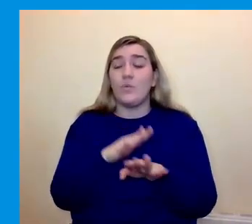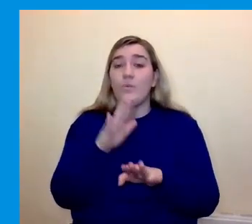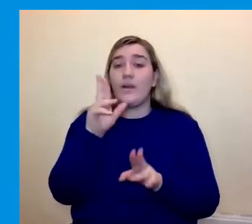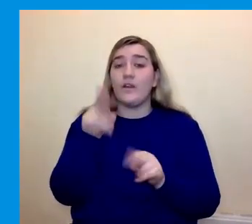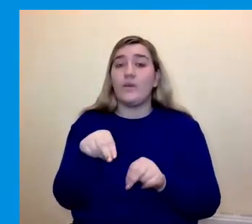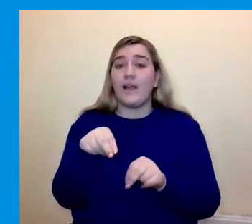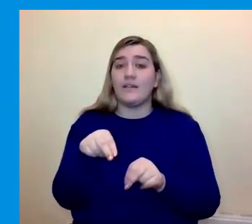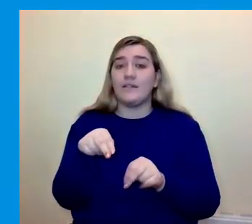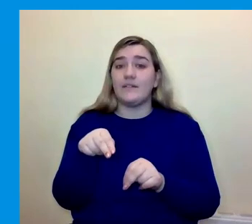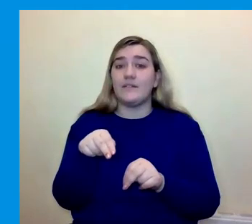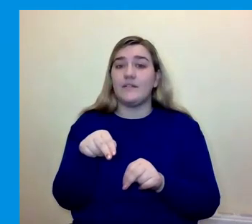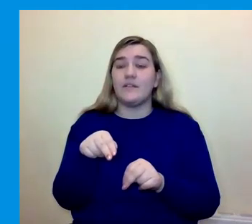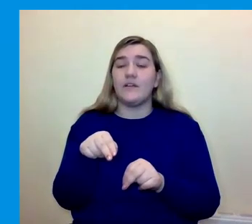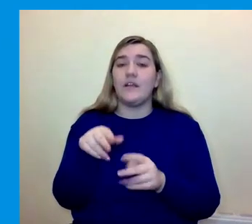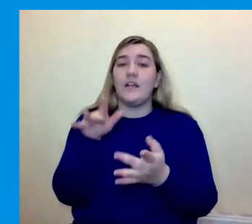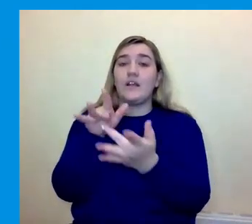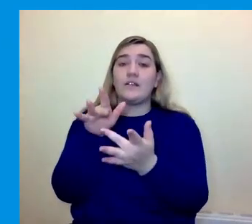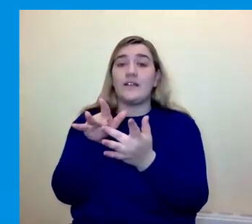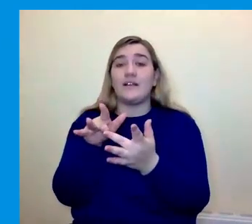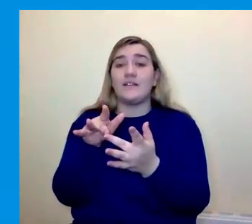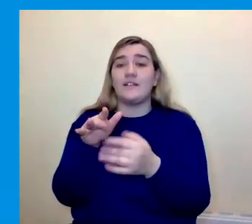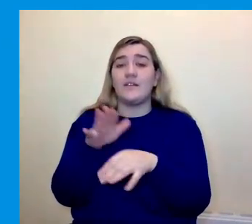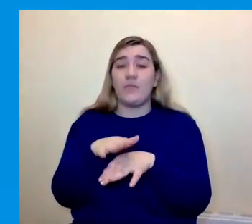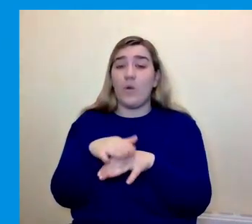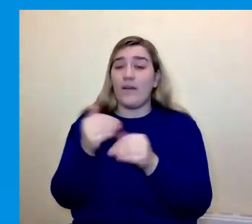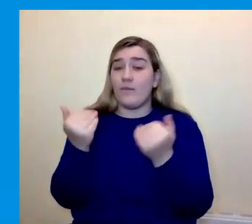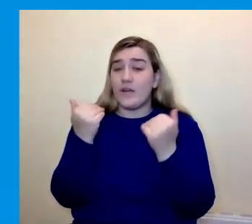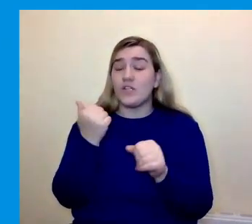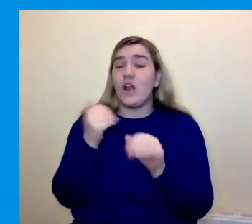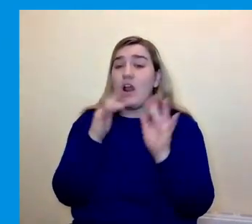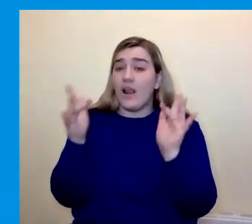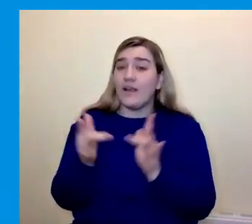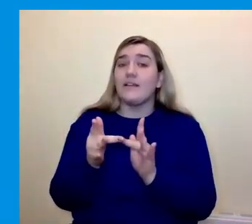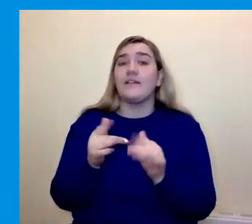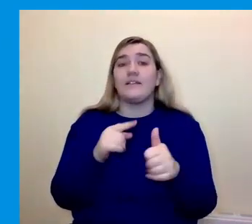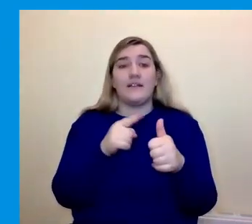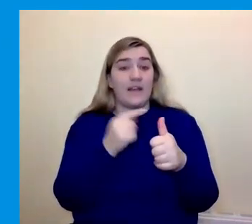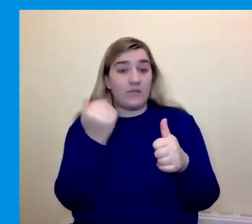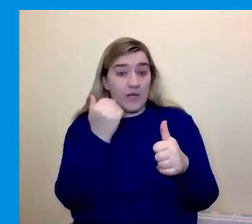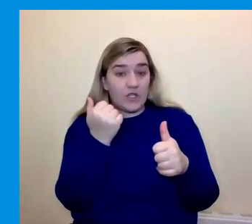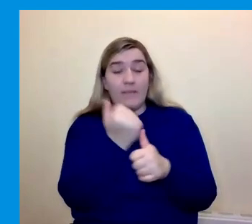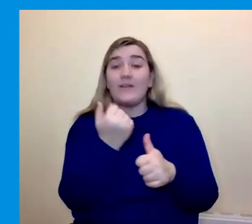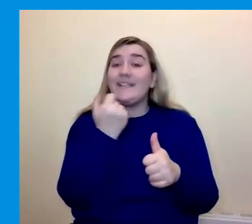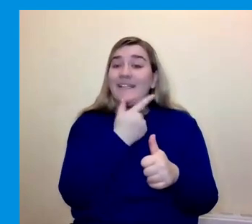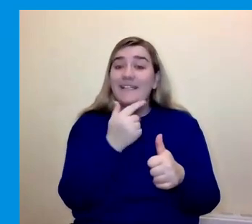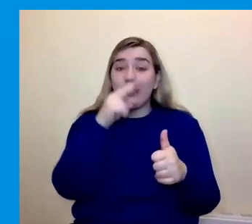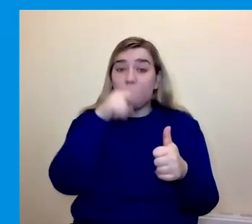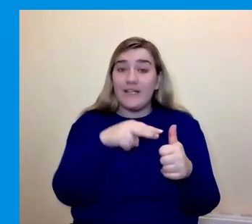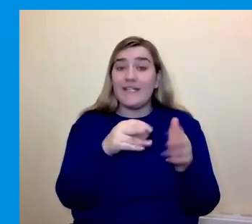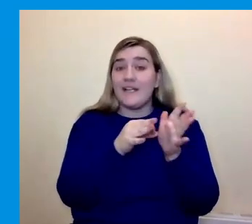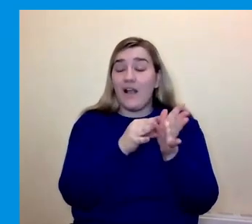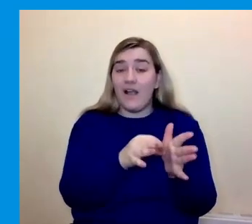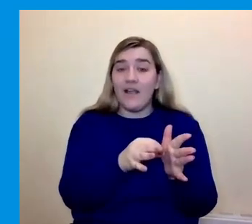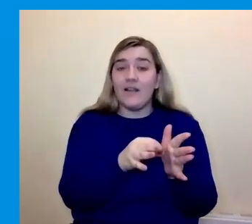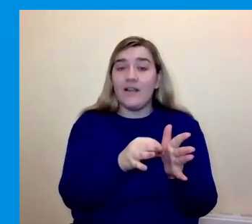out online for further information. There's information on an easy-to-read guide through